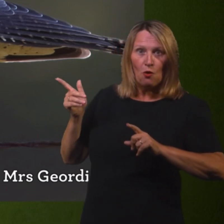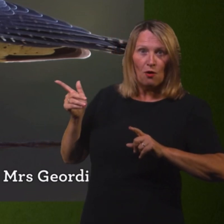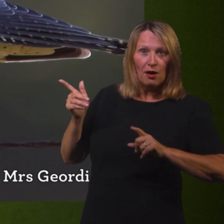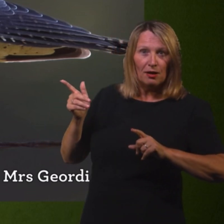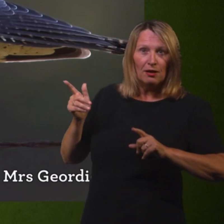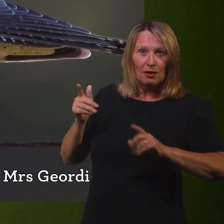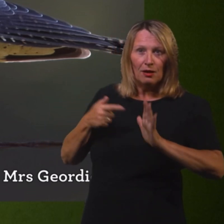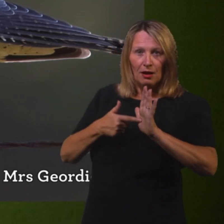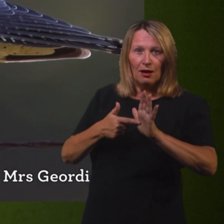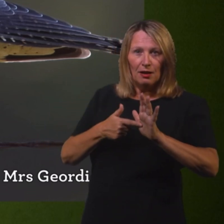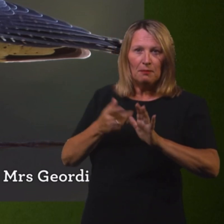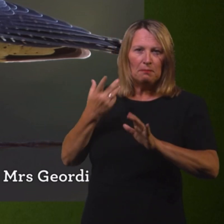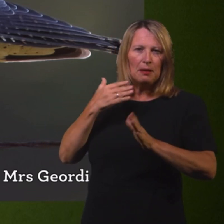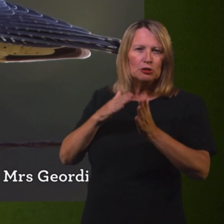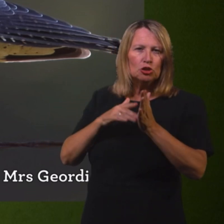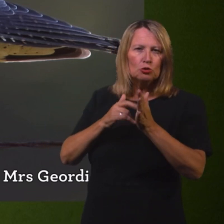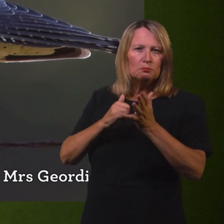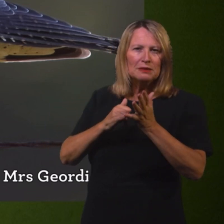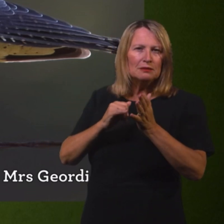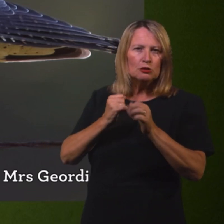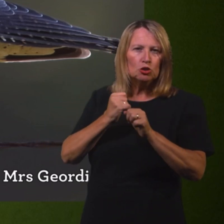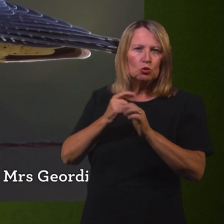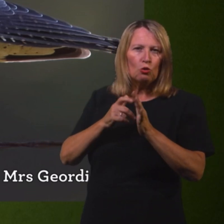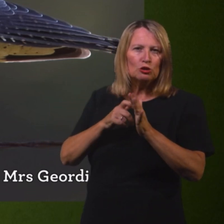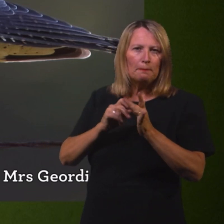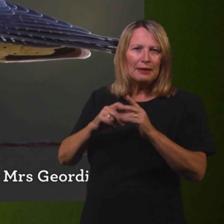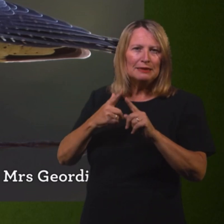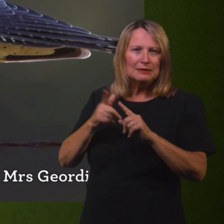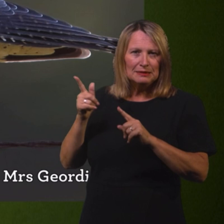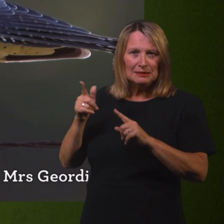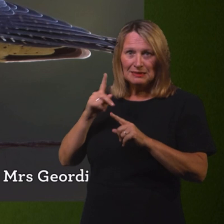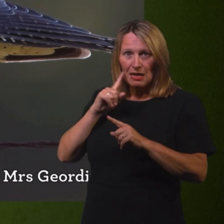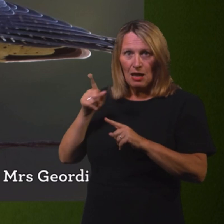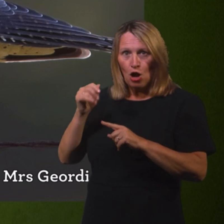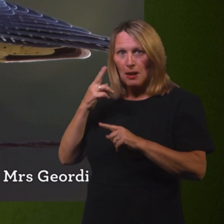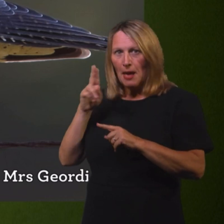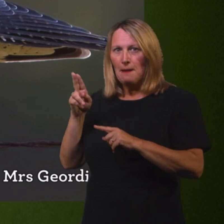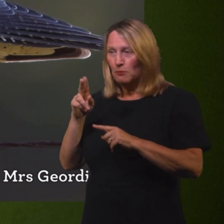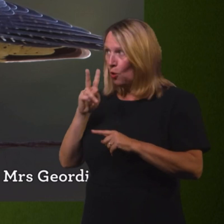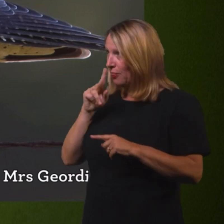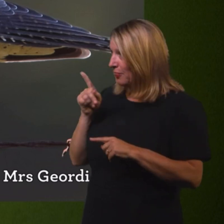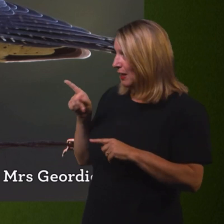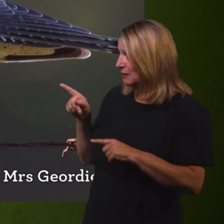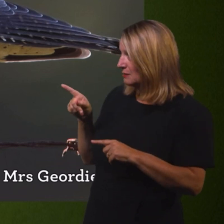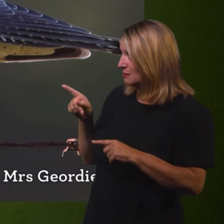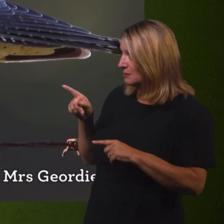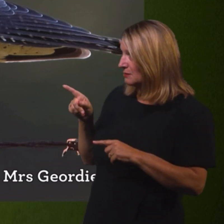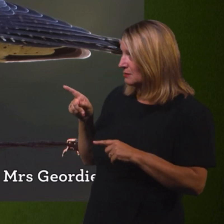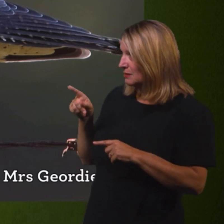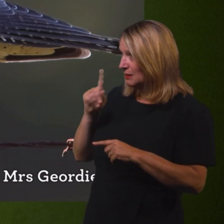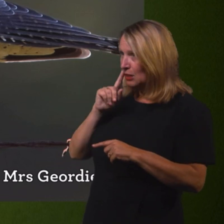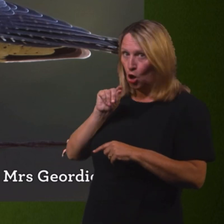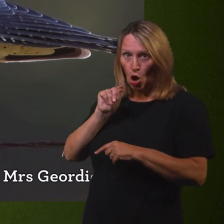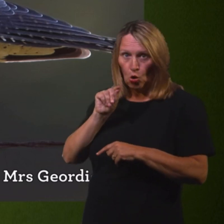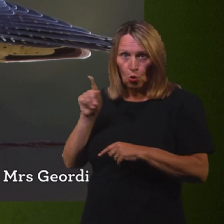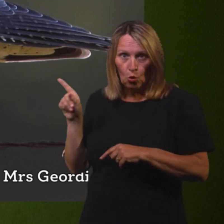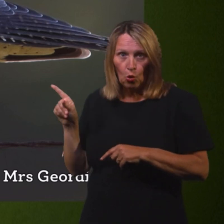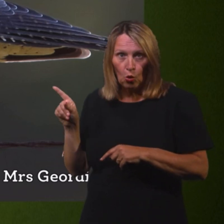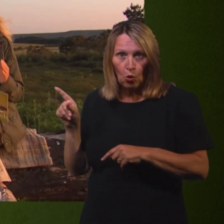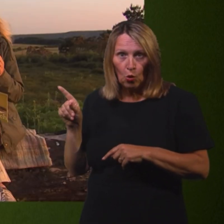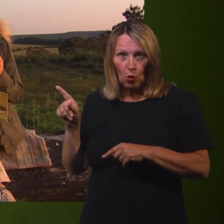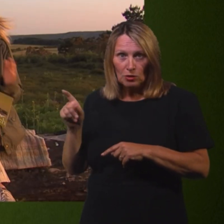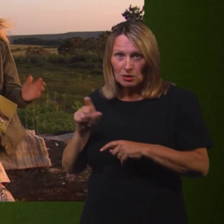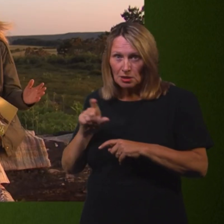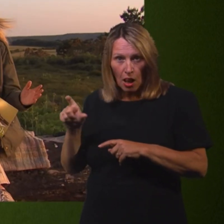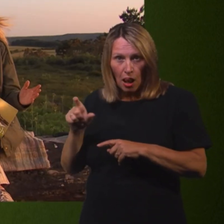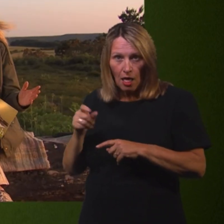by Mrs. Geordie Picks, is what she says her name is, look at that. I mean, that is a cuckoo that's still being fed. So it's fledged,